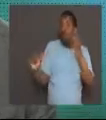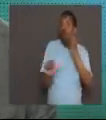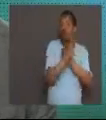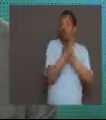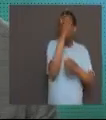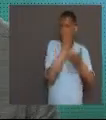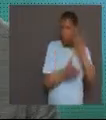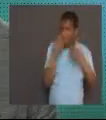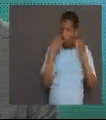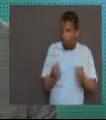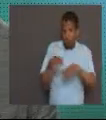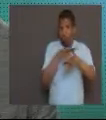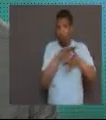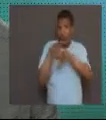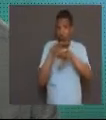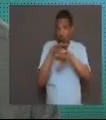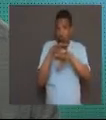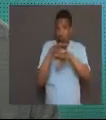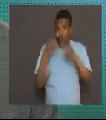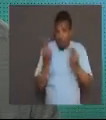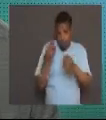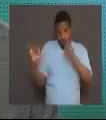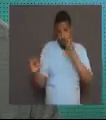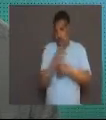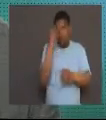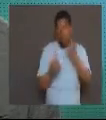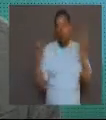to the land on which they are used.